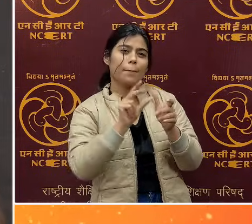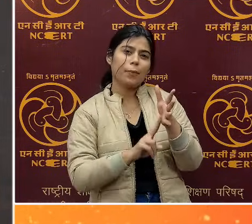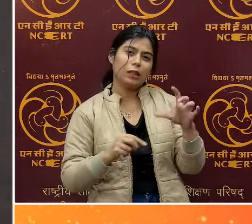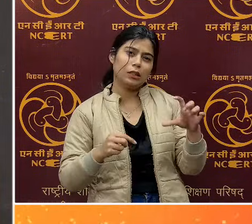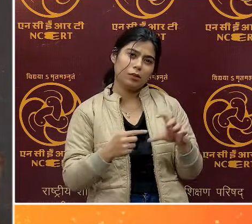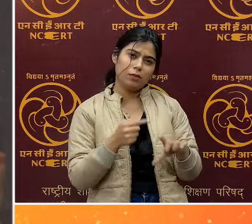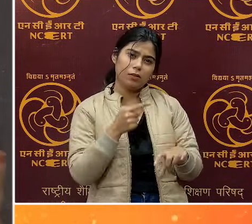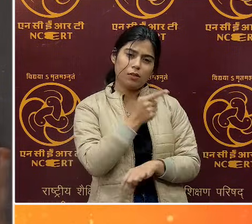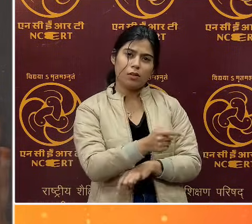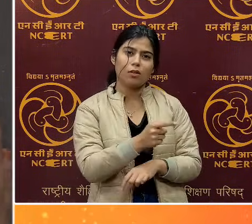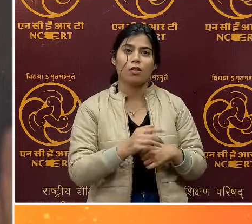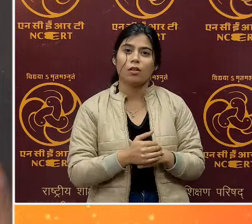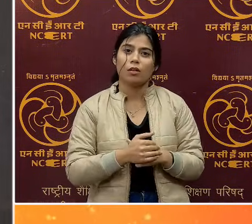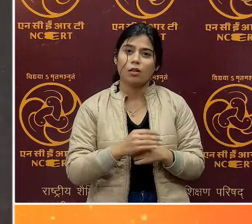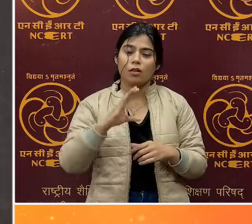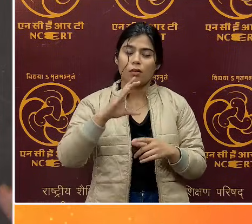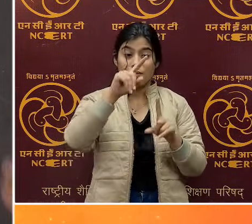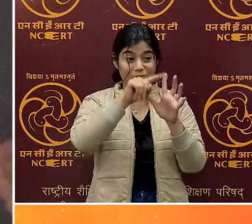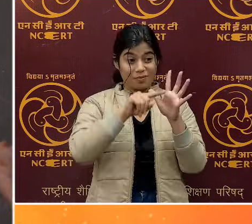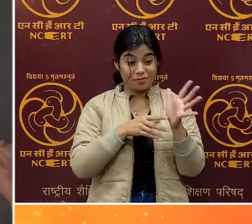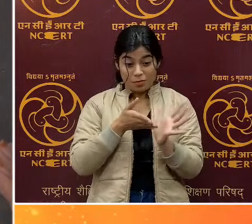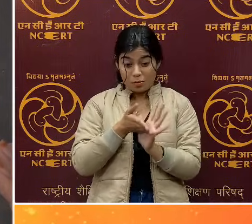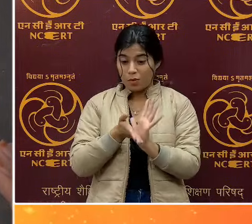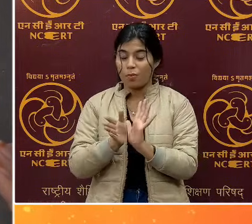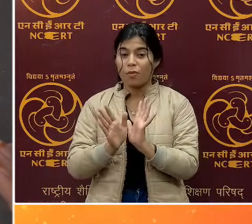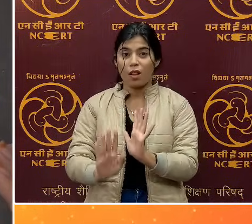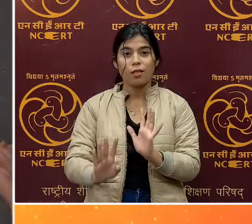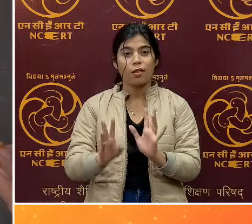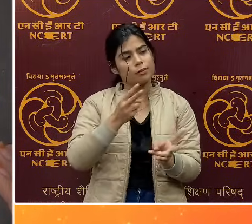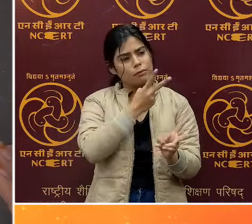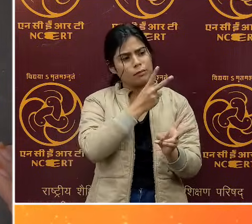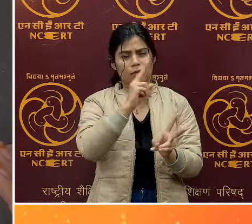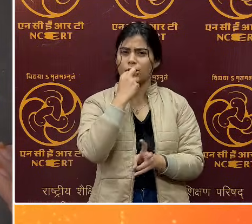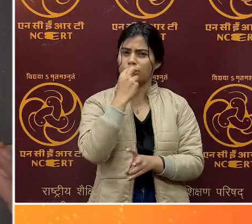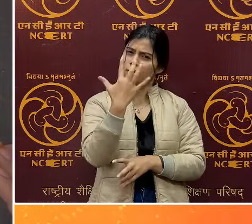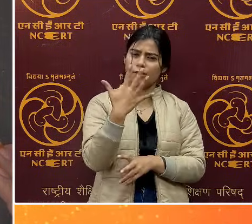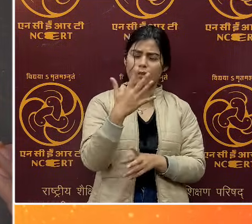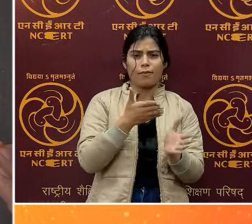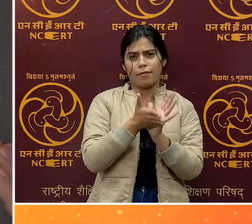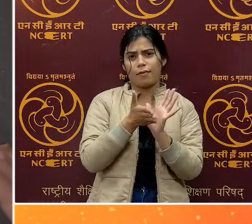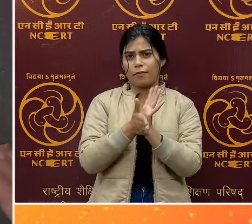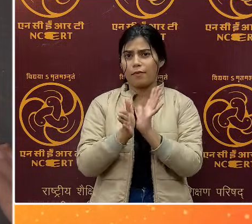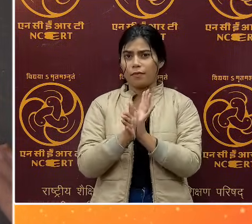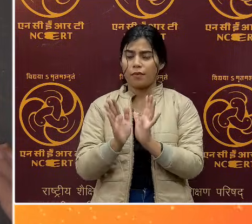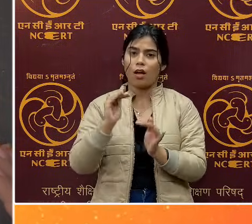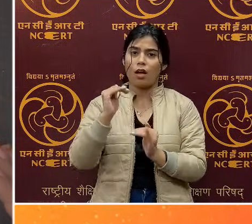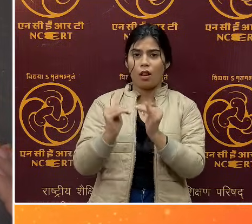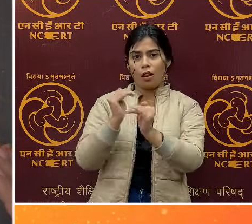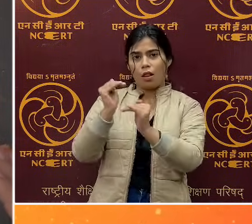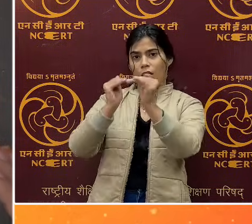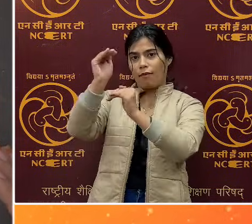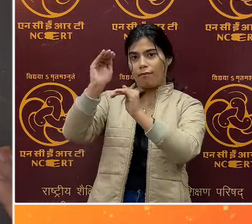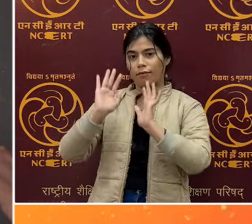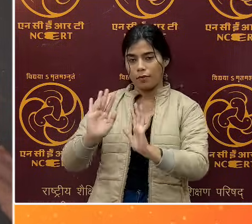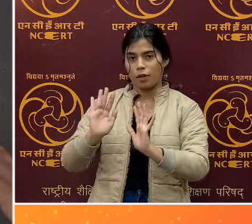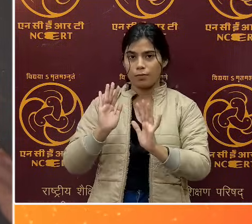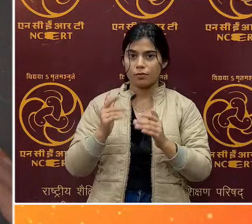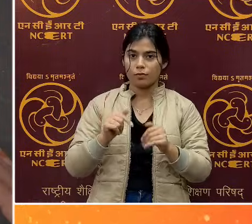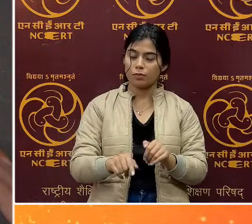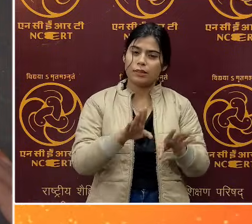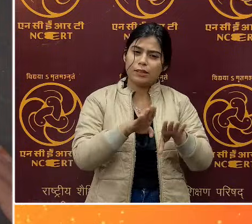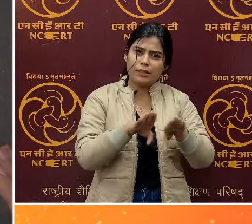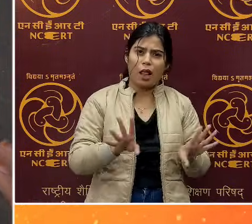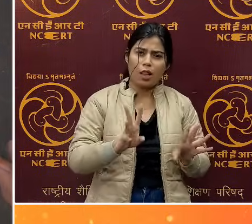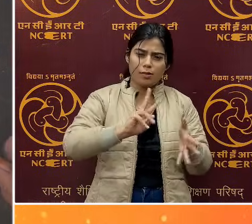the characteristics properties of plane mirror. Yes, we have different types of mirror that comes in higher grades. Okay, Okay. right. Here we have